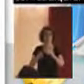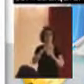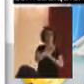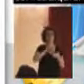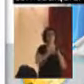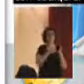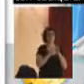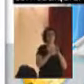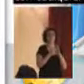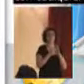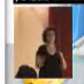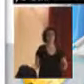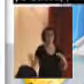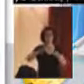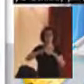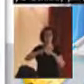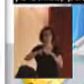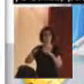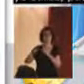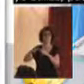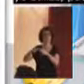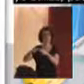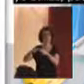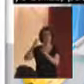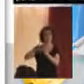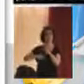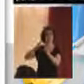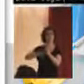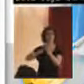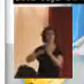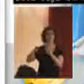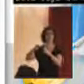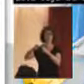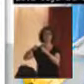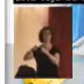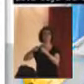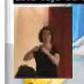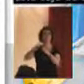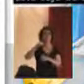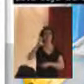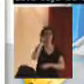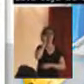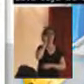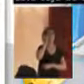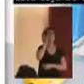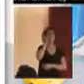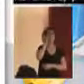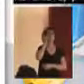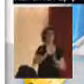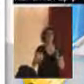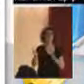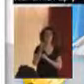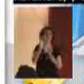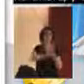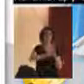the work that we did at the end of last year, beginning of this year, included